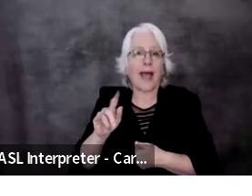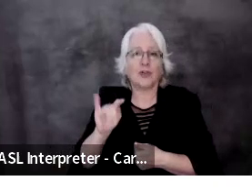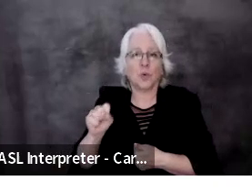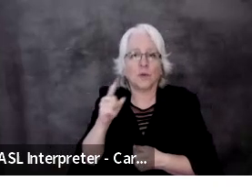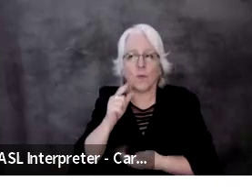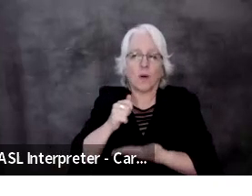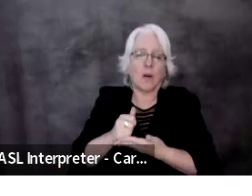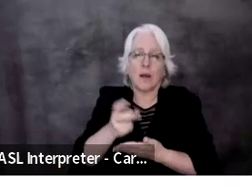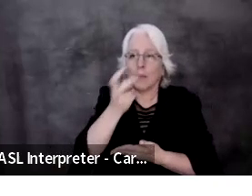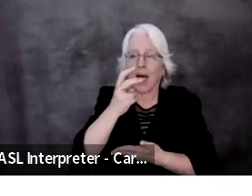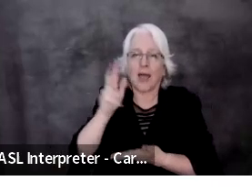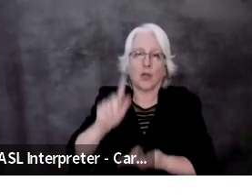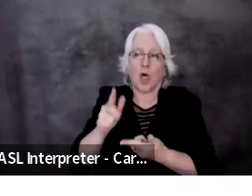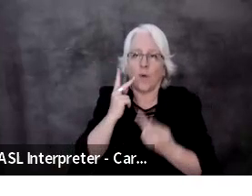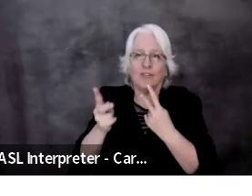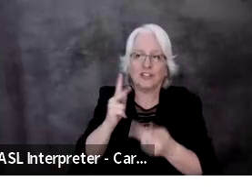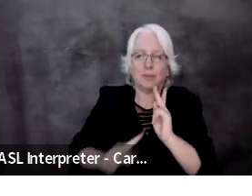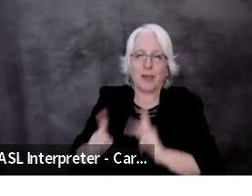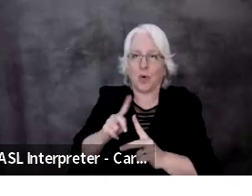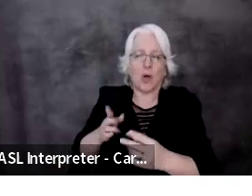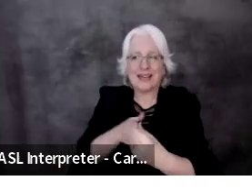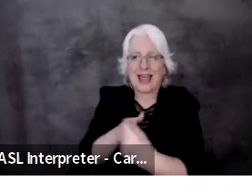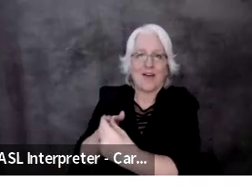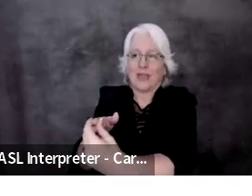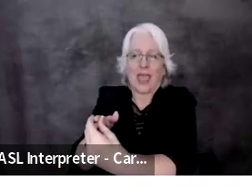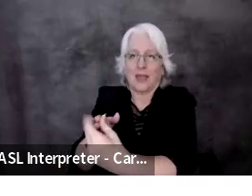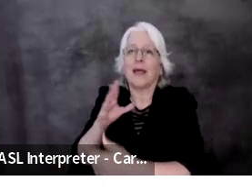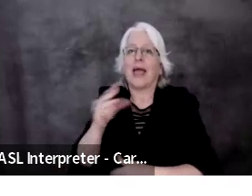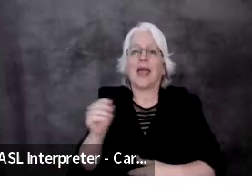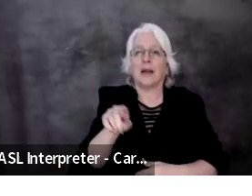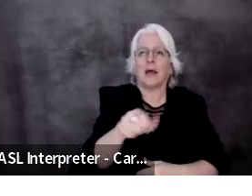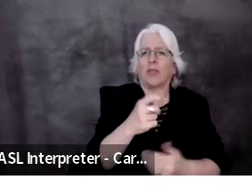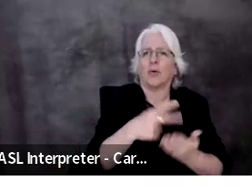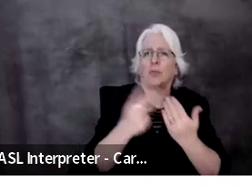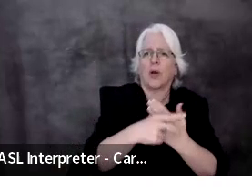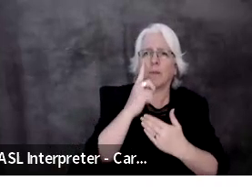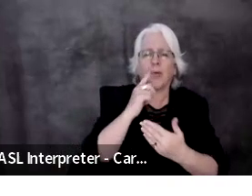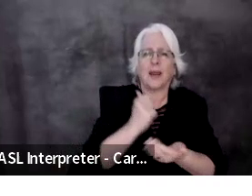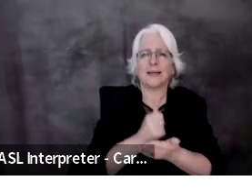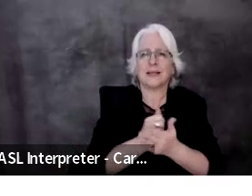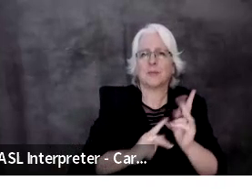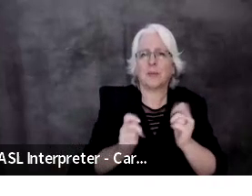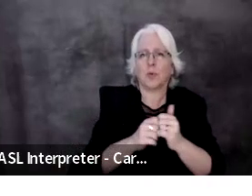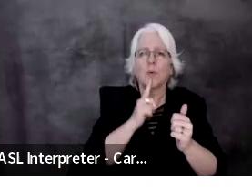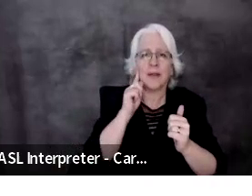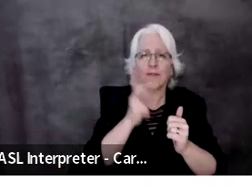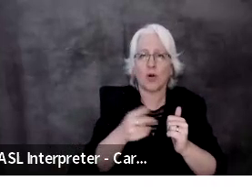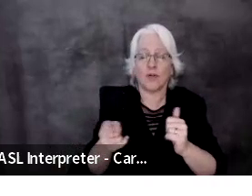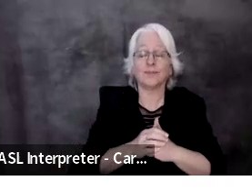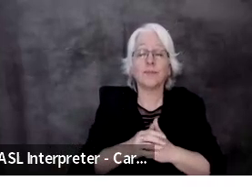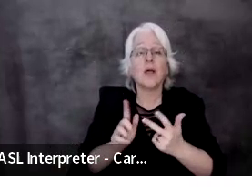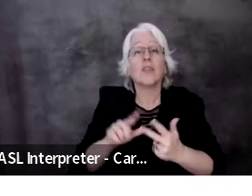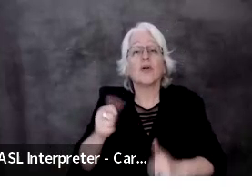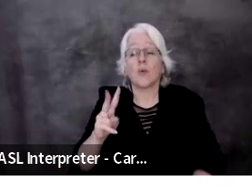people navigate the world and apps that assist those who are deaf or hard of hearing. In addition, there is Voice ITT, which is a